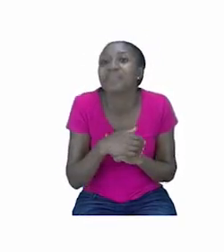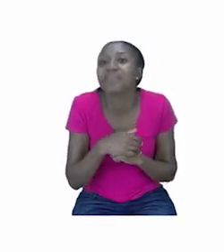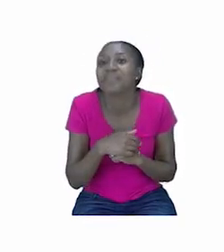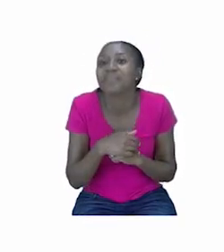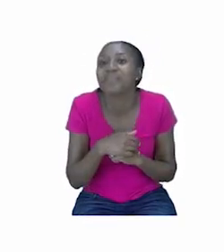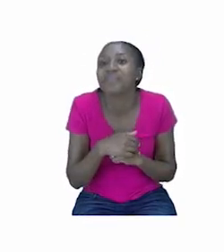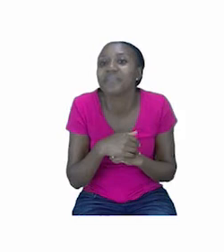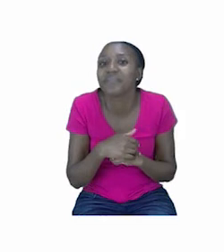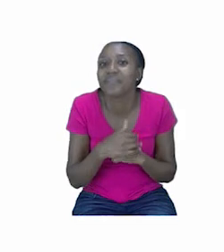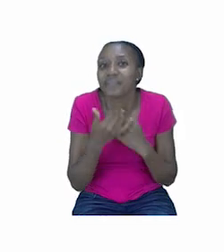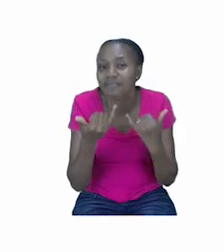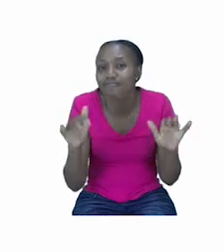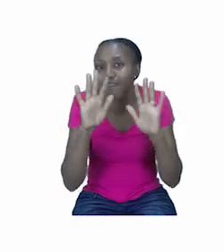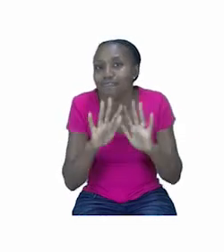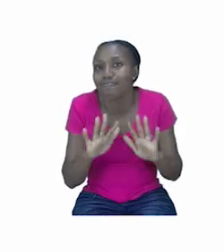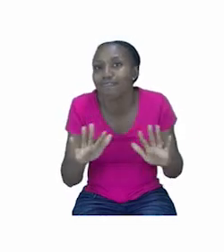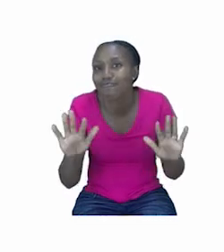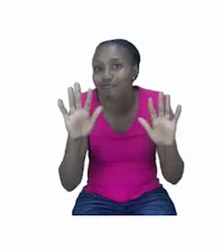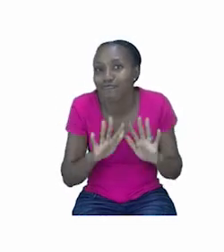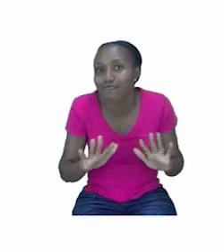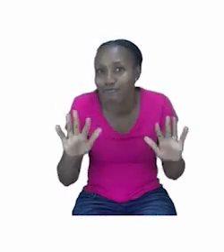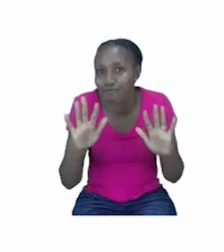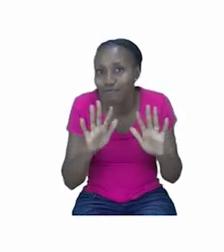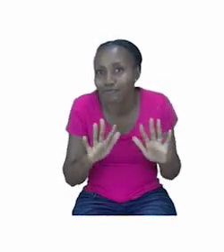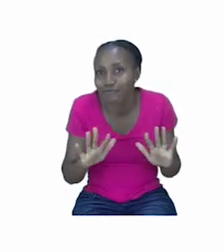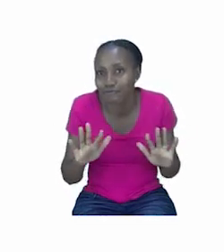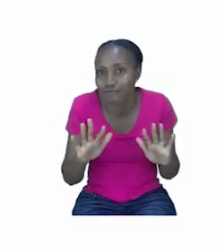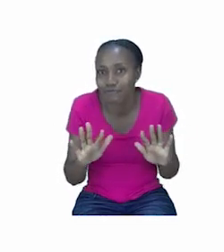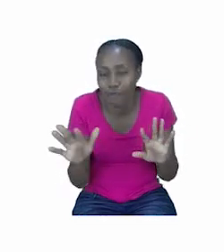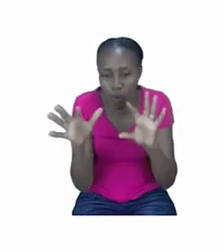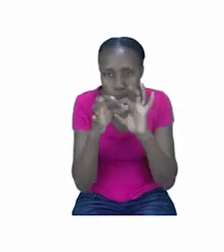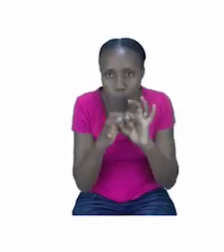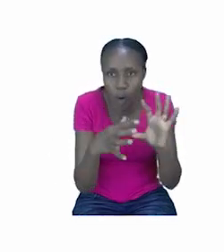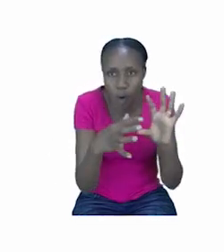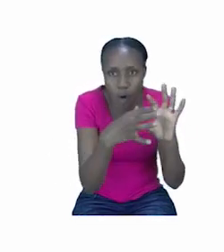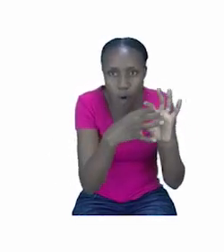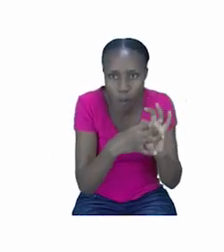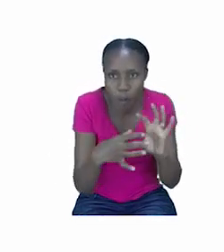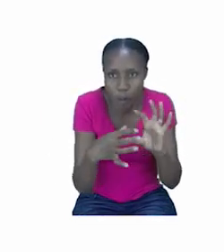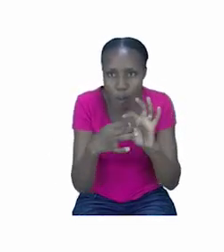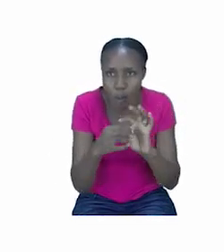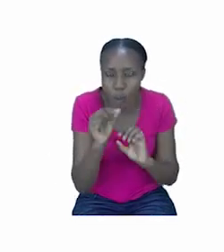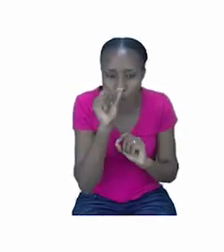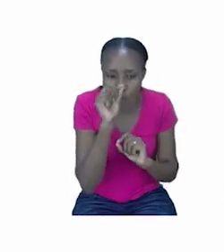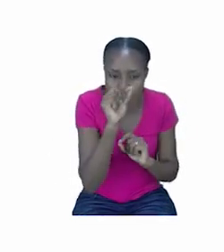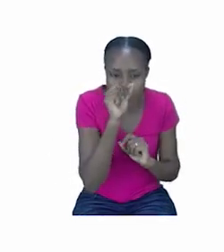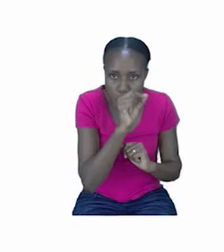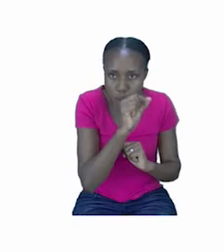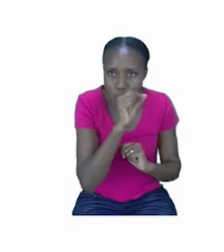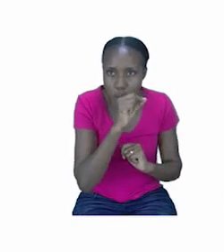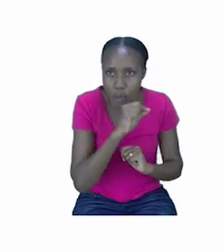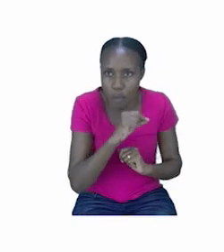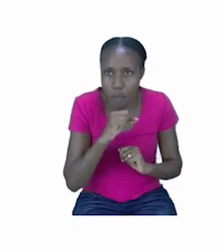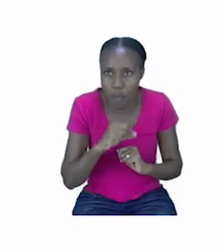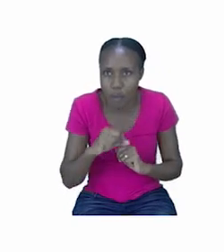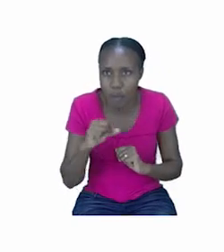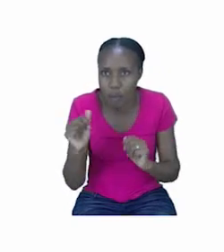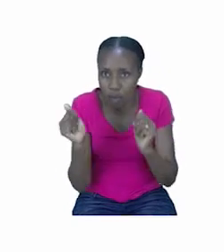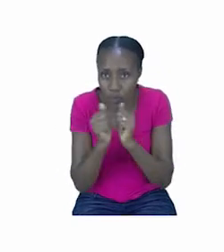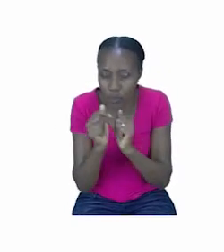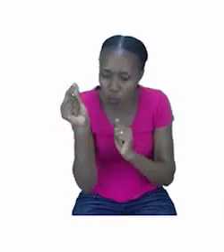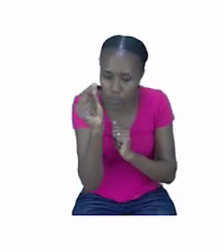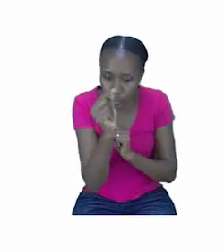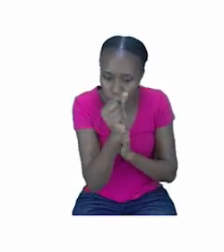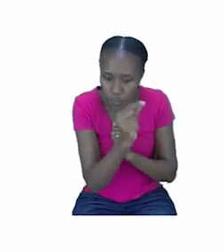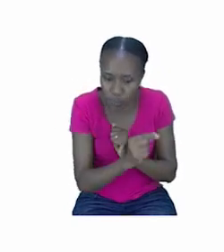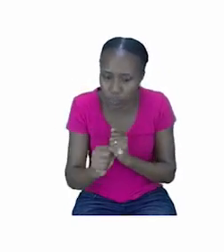our colors and we're going to join the dots of the puppy. You are going to take any color